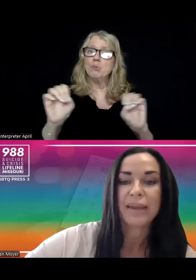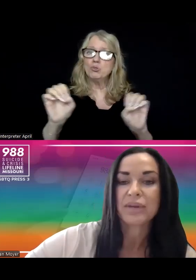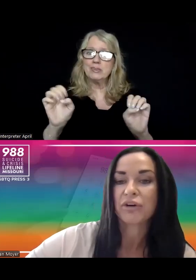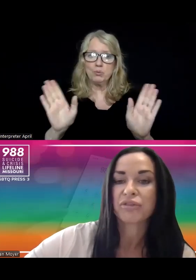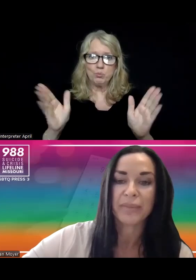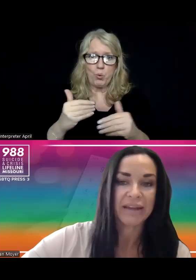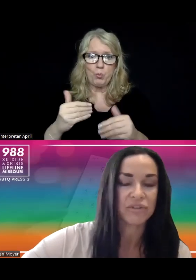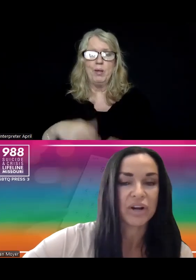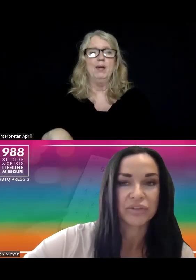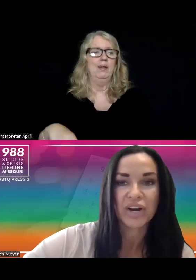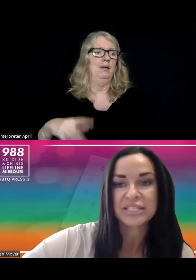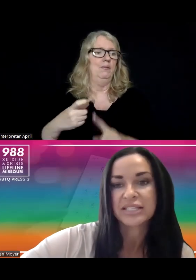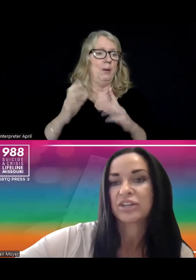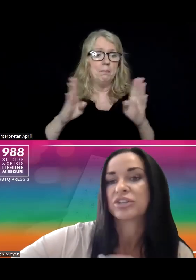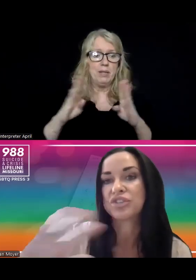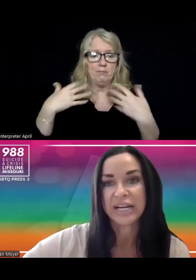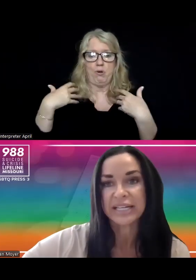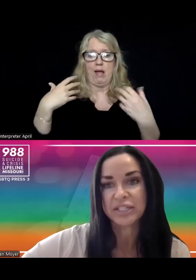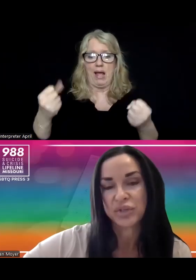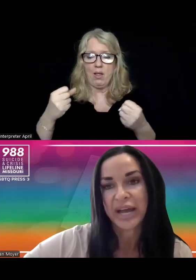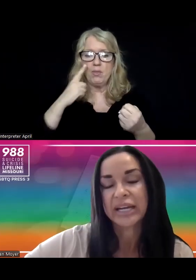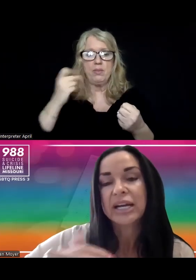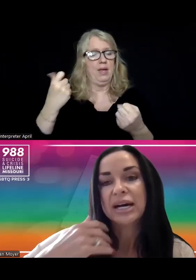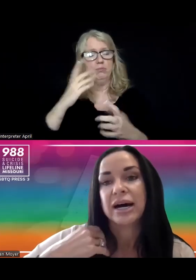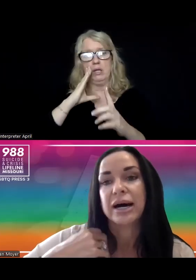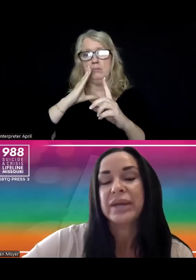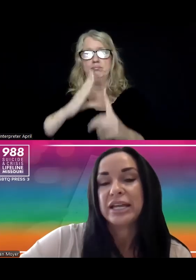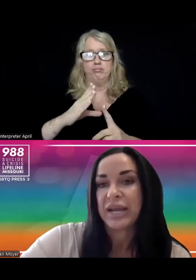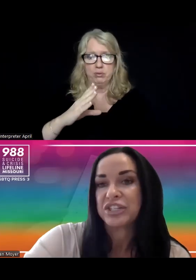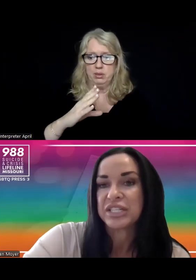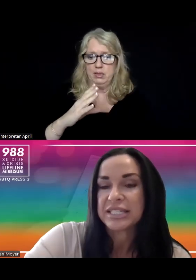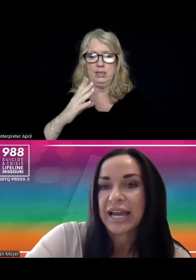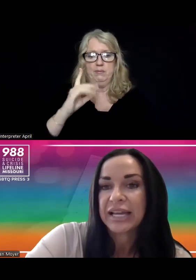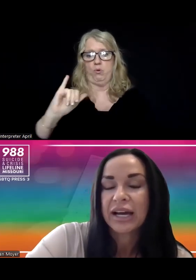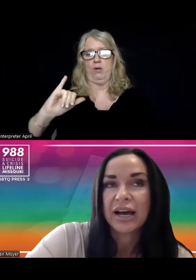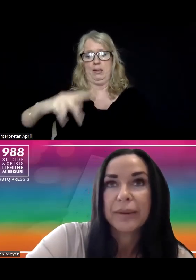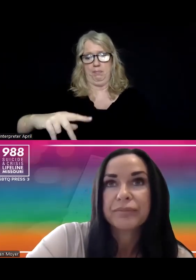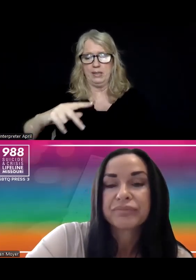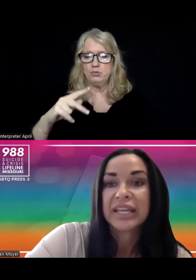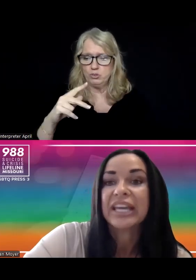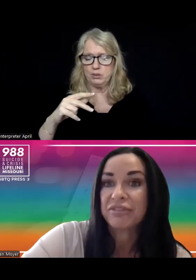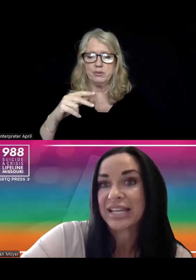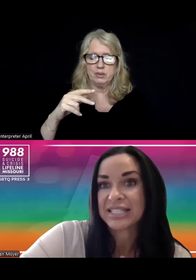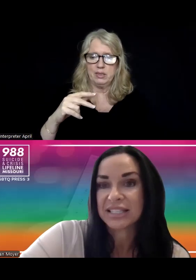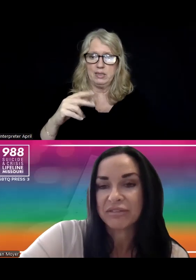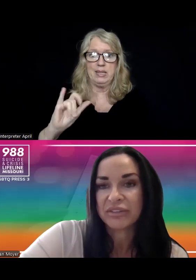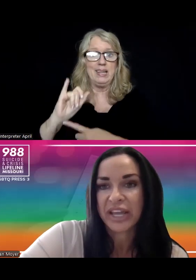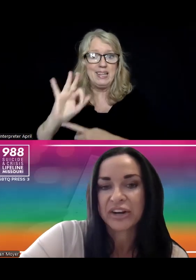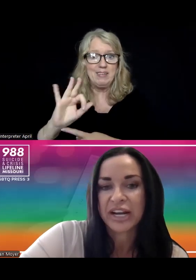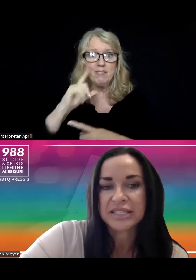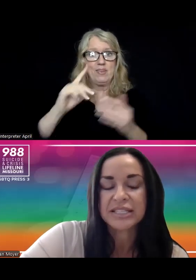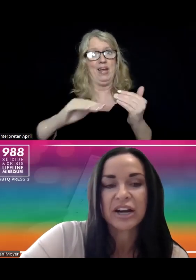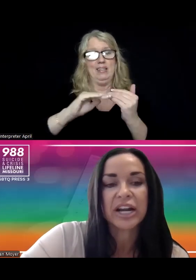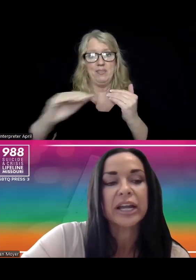and maybe go from behavioral health crisis center straight into that inpatient psych, if that's the level of